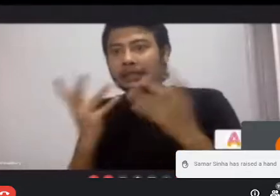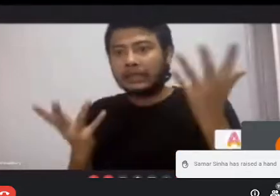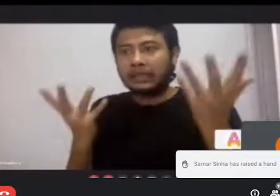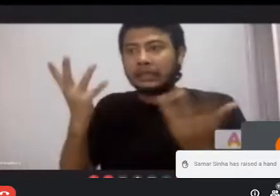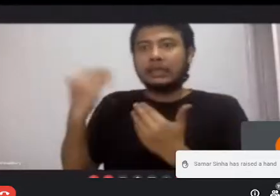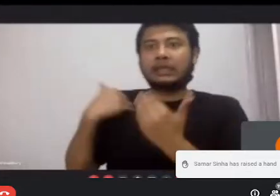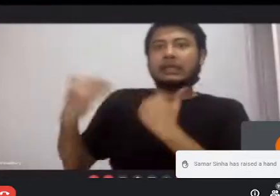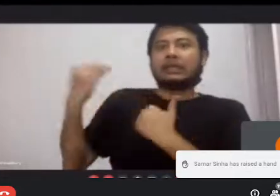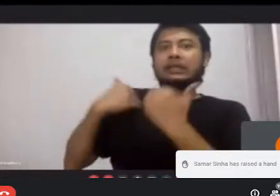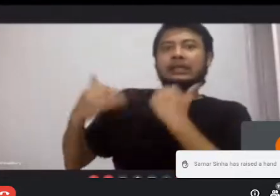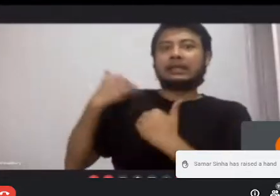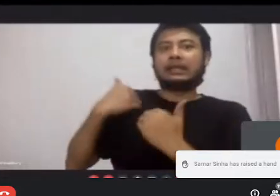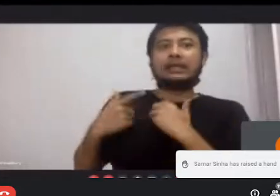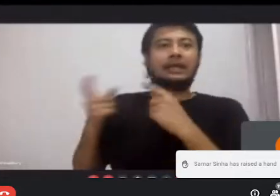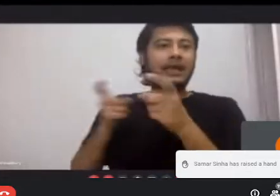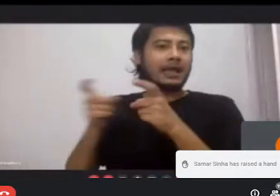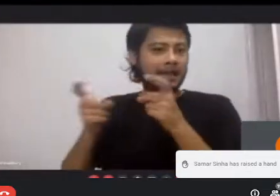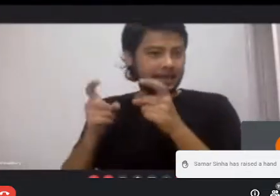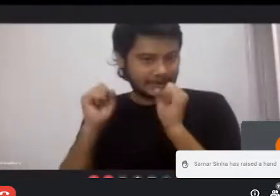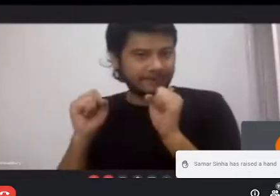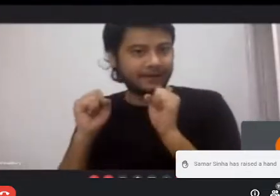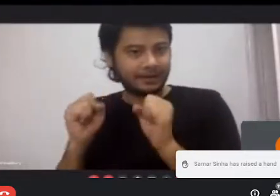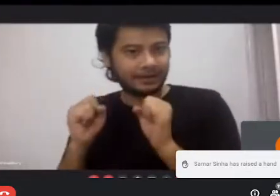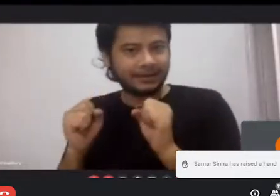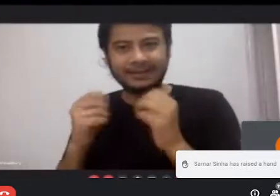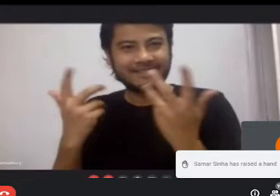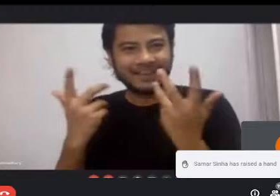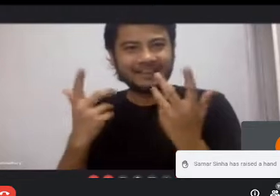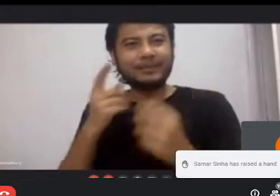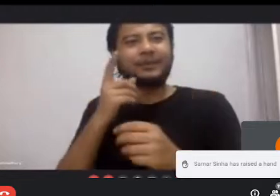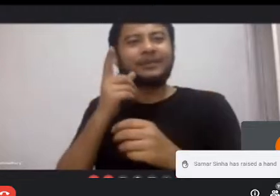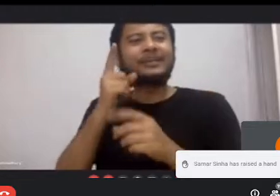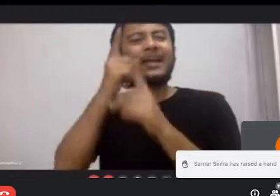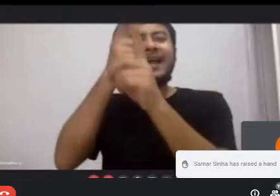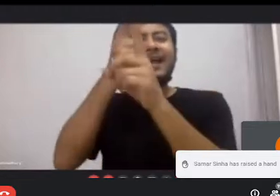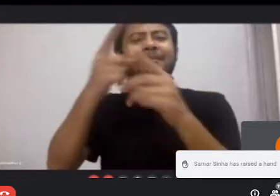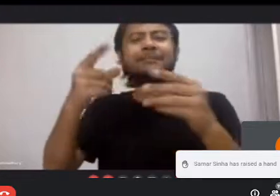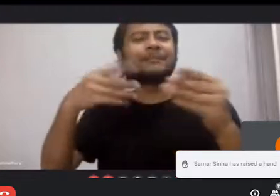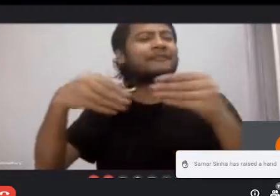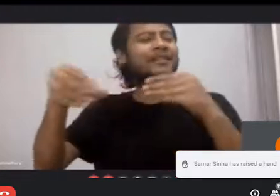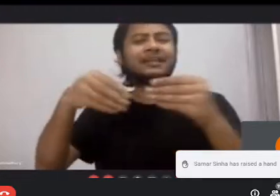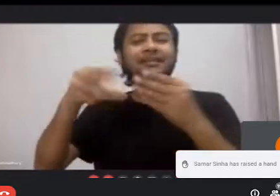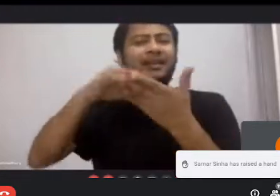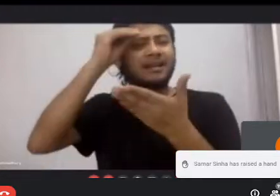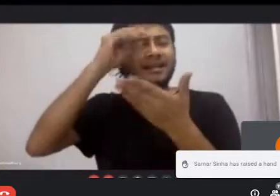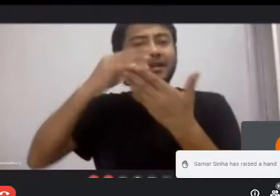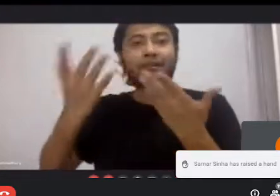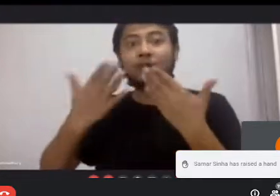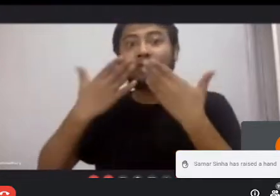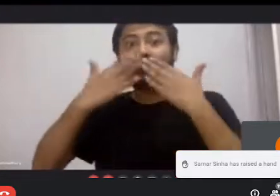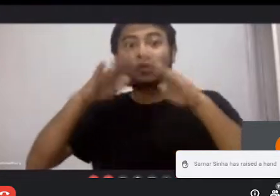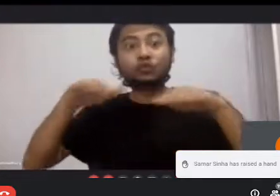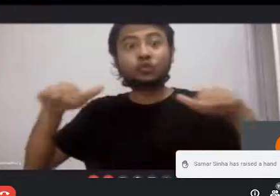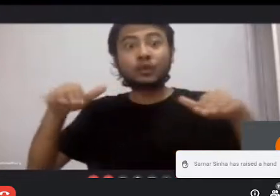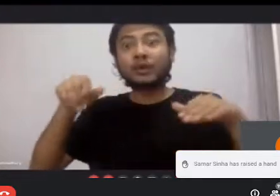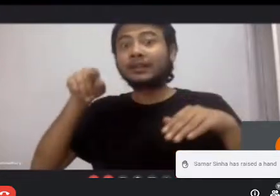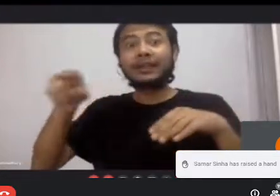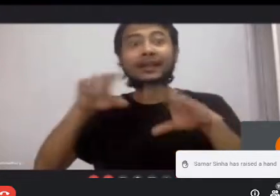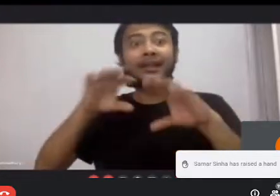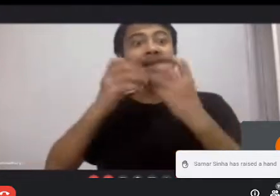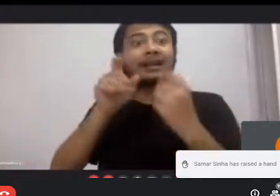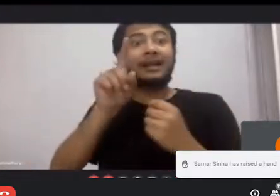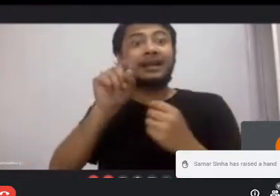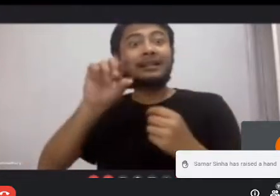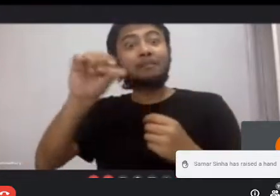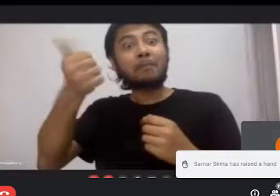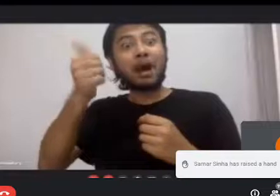to have a flexible kind of learning, but students can be, once they get to secondary school, they can be under a lot of pressure to perform well in